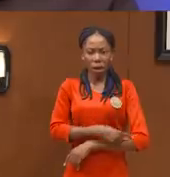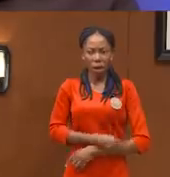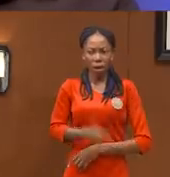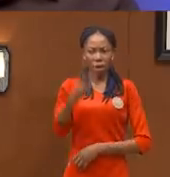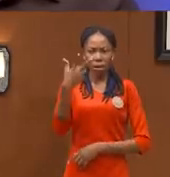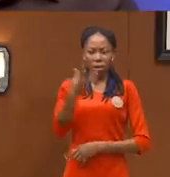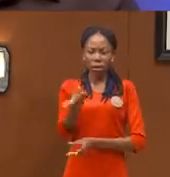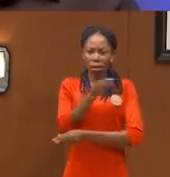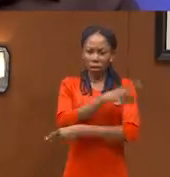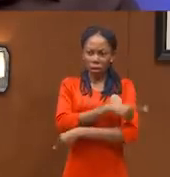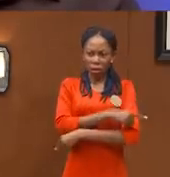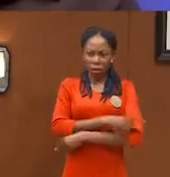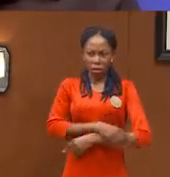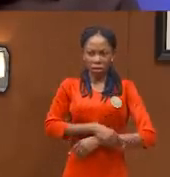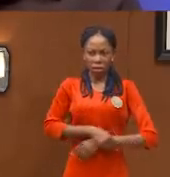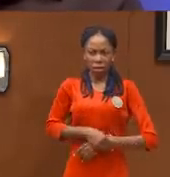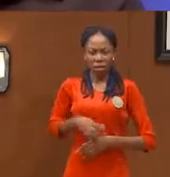I've never been pregnant before, but I watch movies.